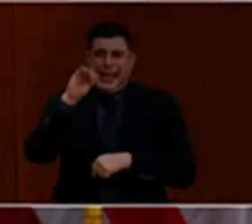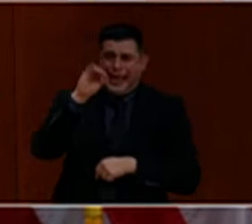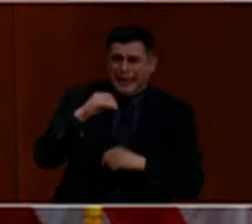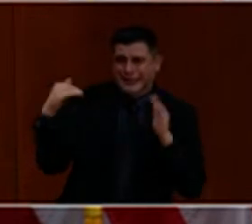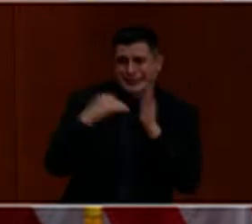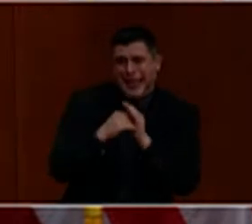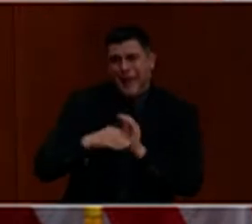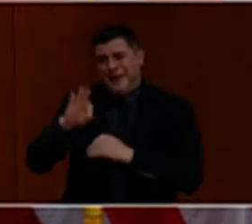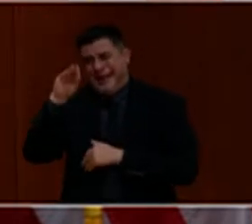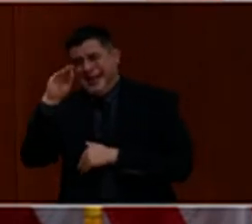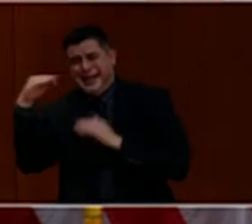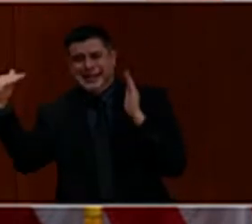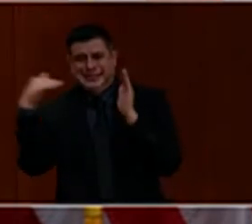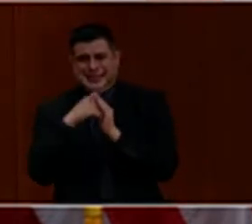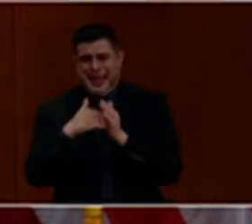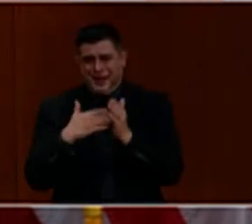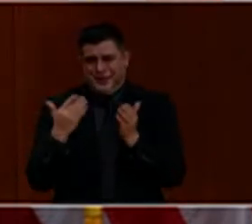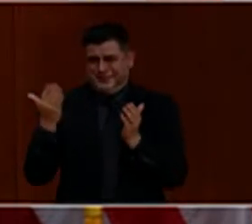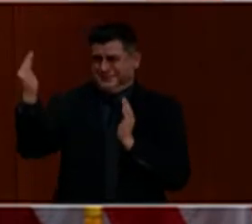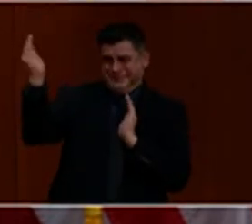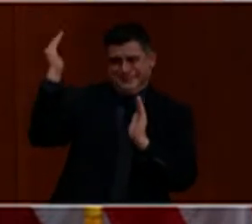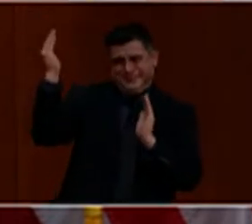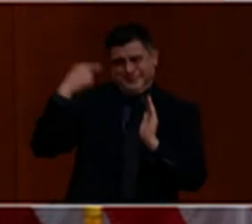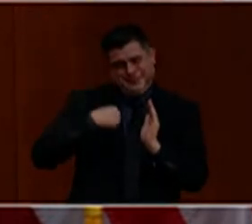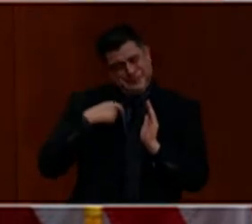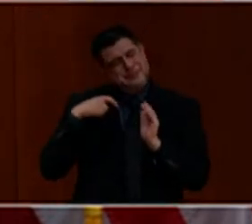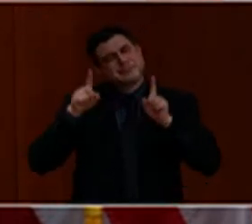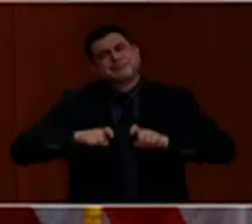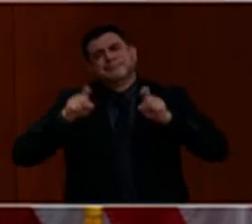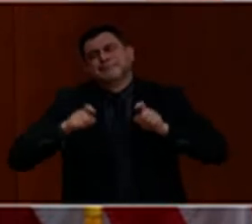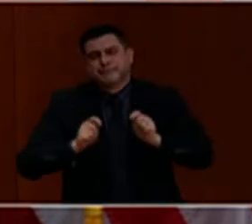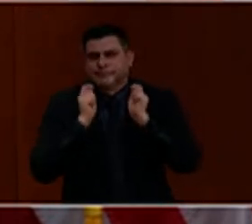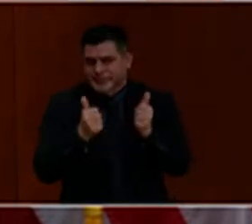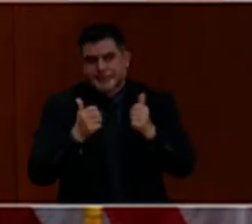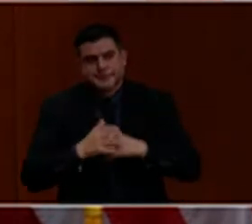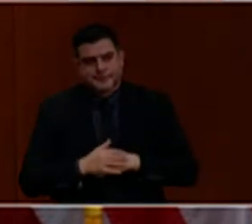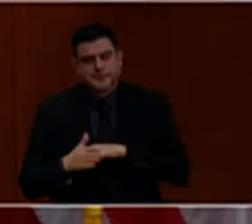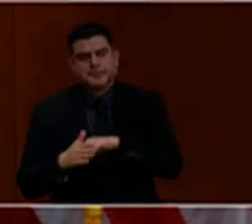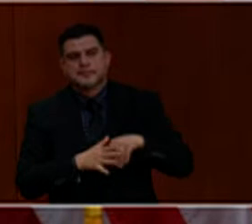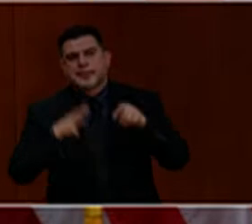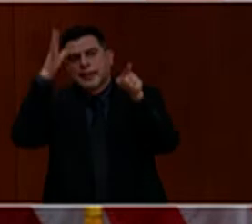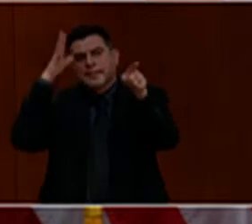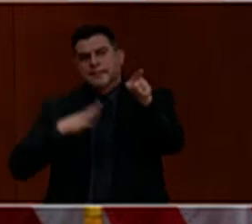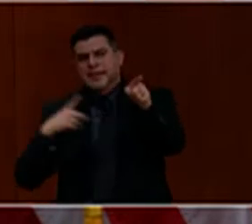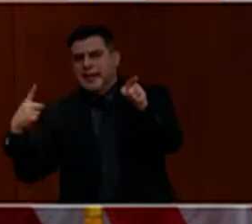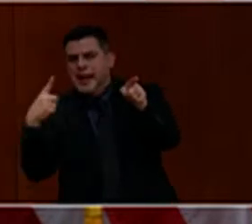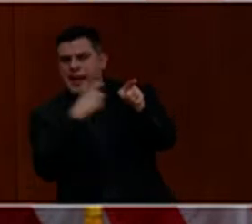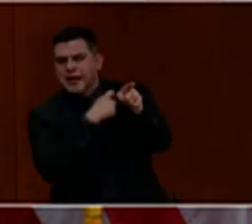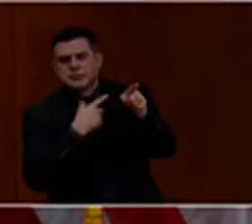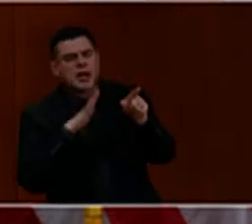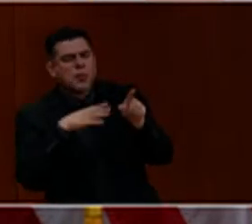May. Can you clarify for me what you met last night when you talked about the Navy SEAL raid? Was